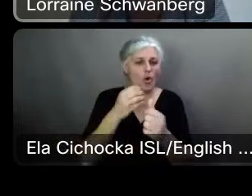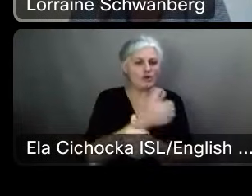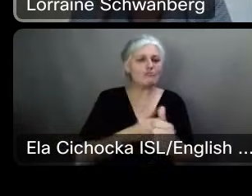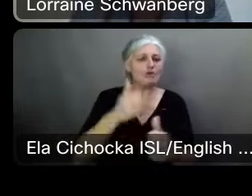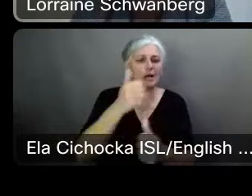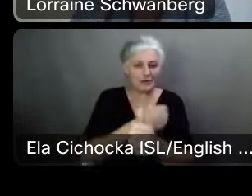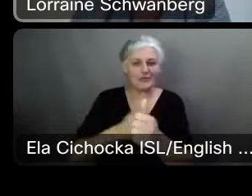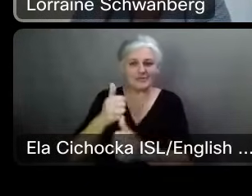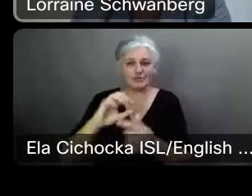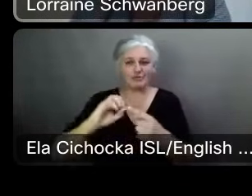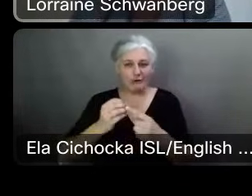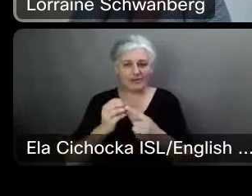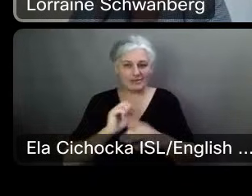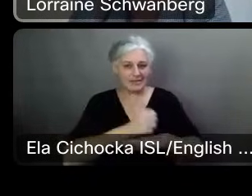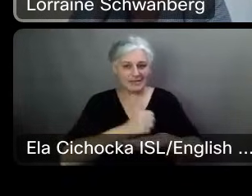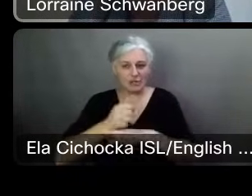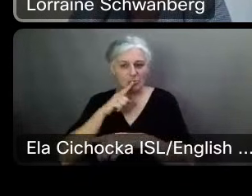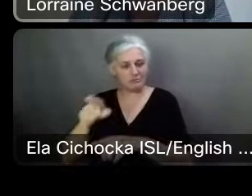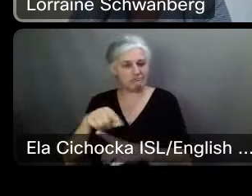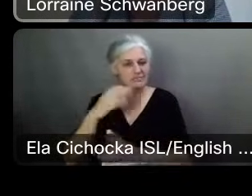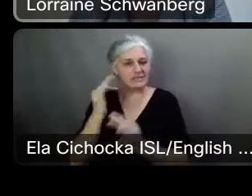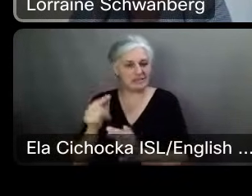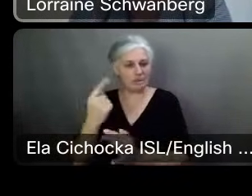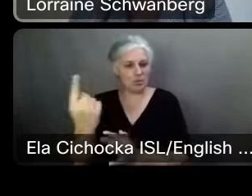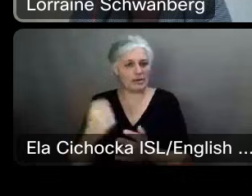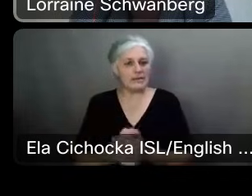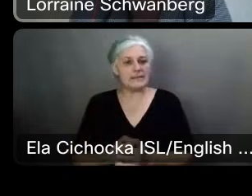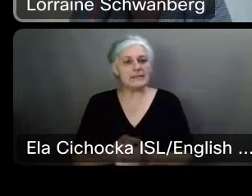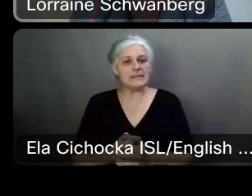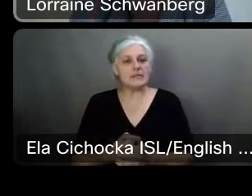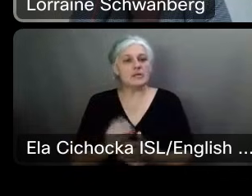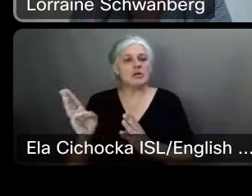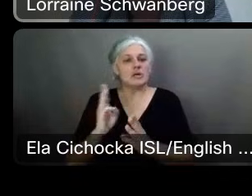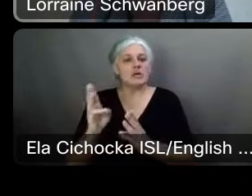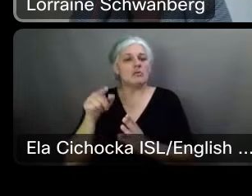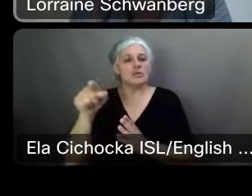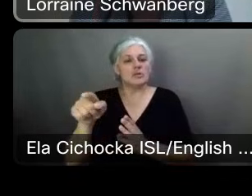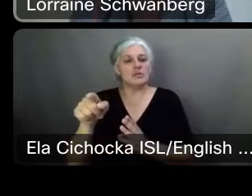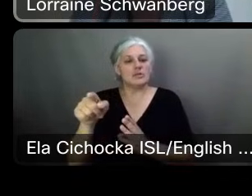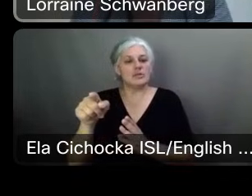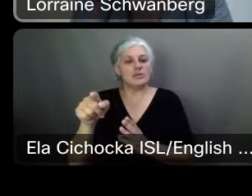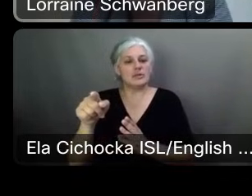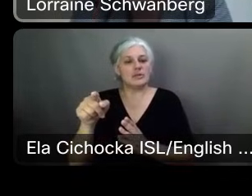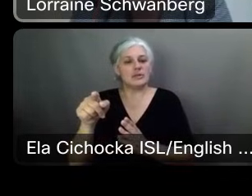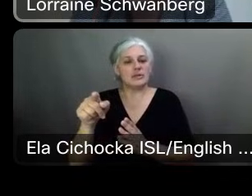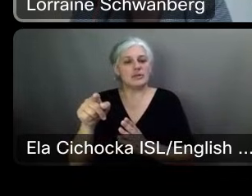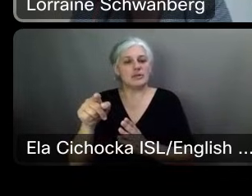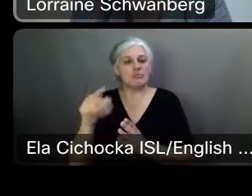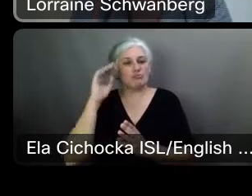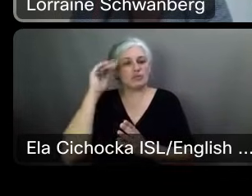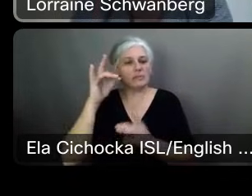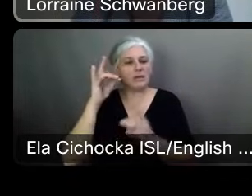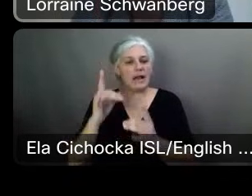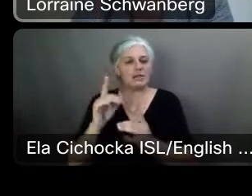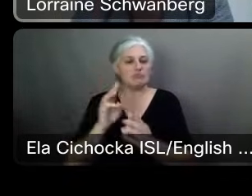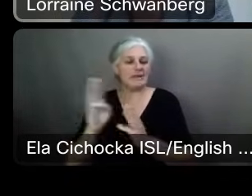on. The principal health practitioner, so this is kind of lead person who would generally take a lead on the open disclosure. So